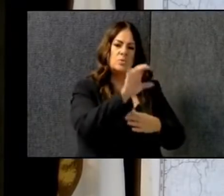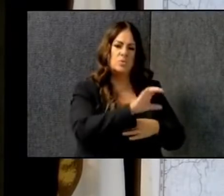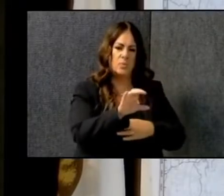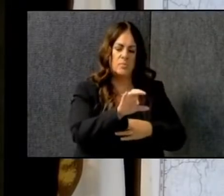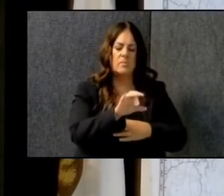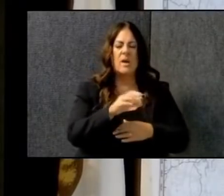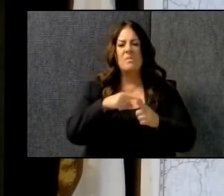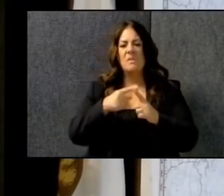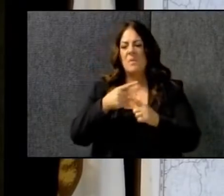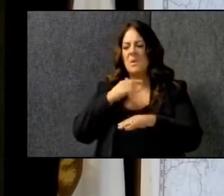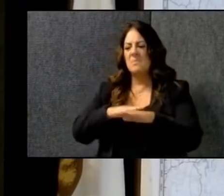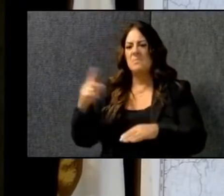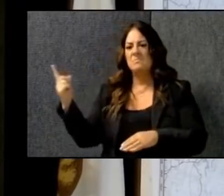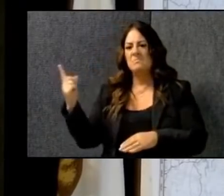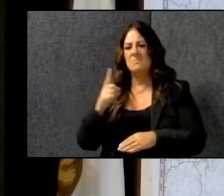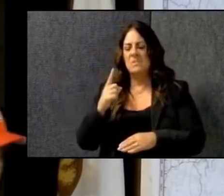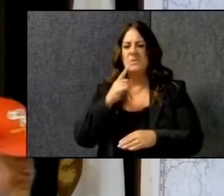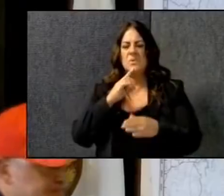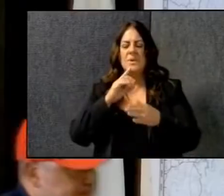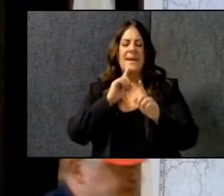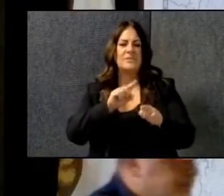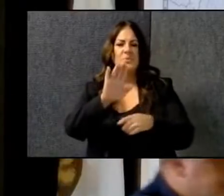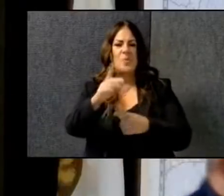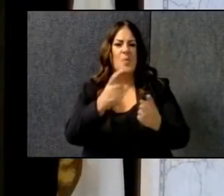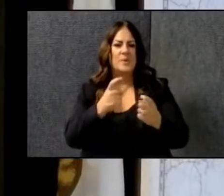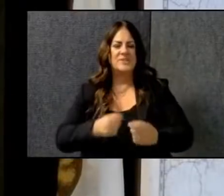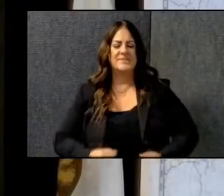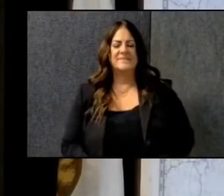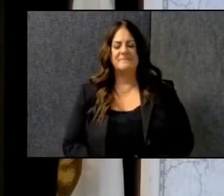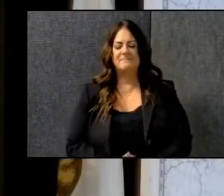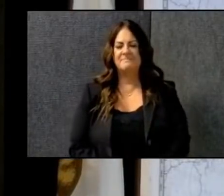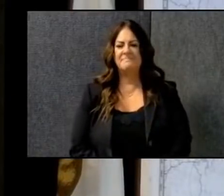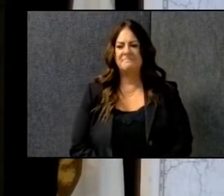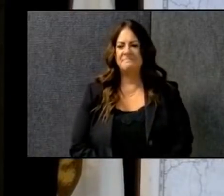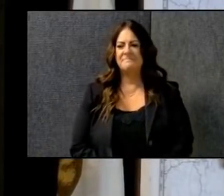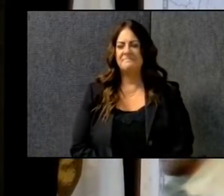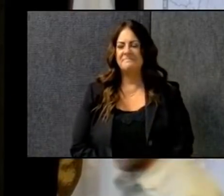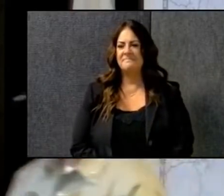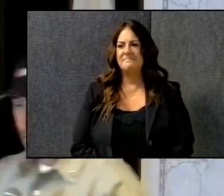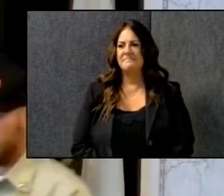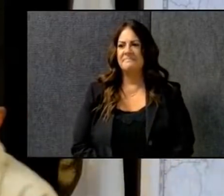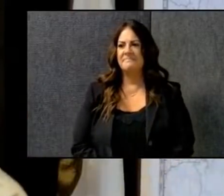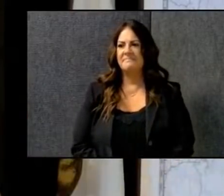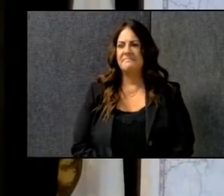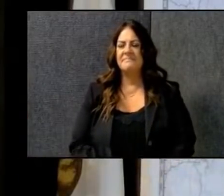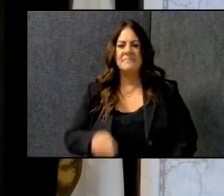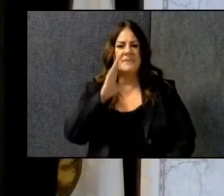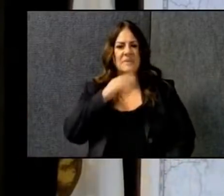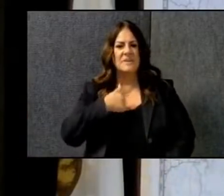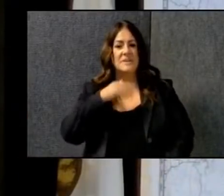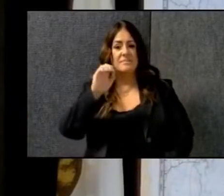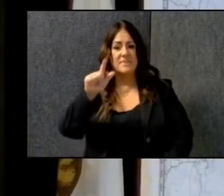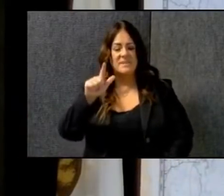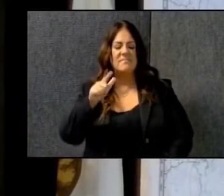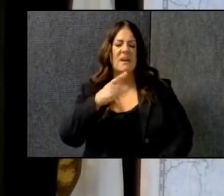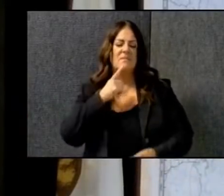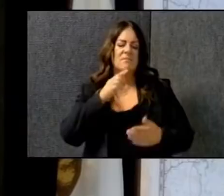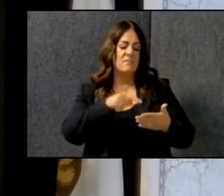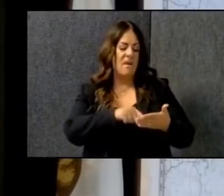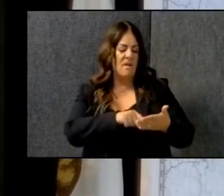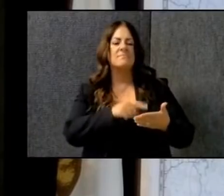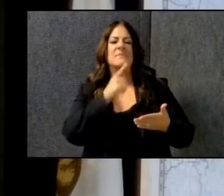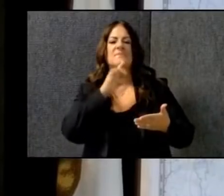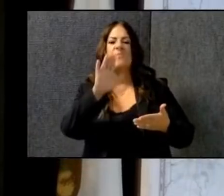discuss operations on the west side. Thank you. Okay, got some great questions from you all